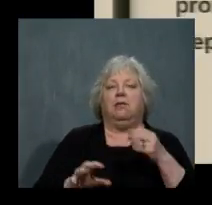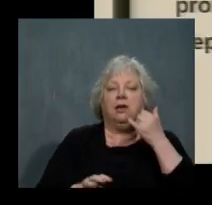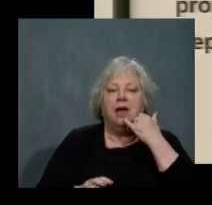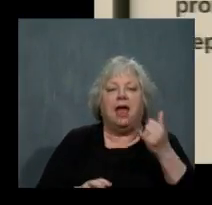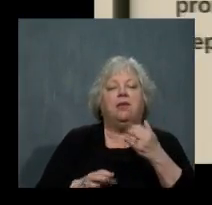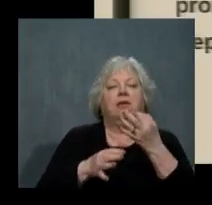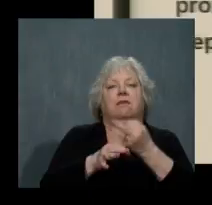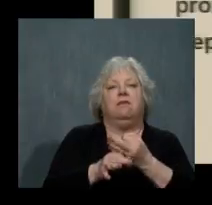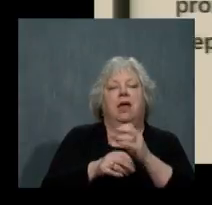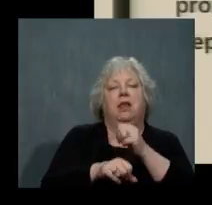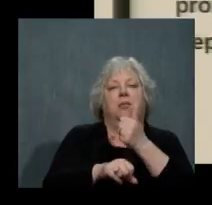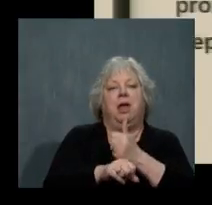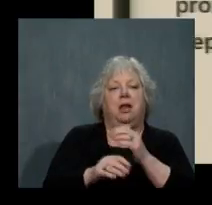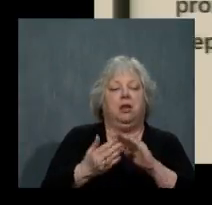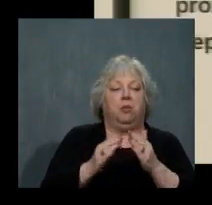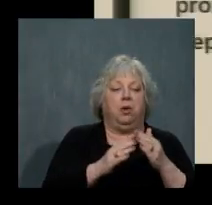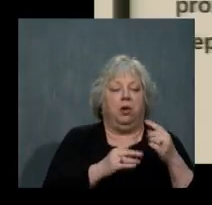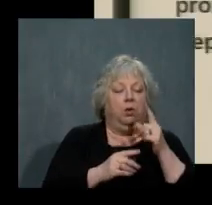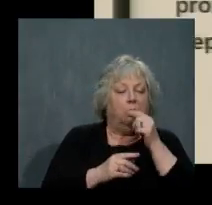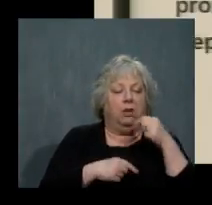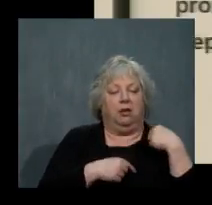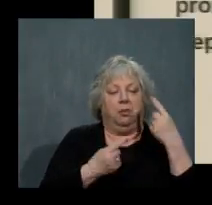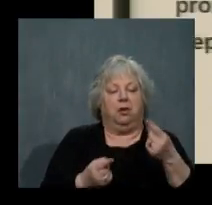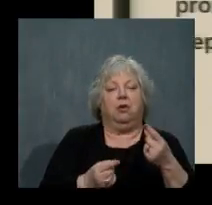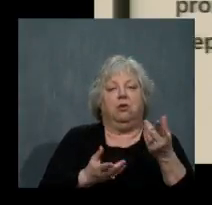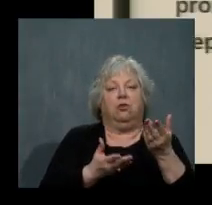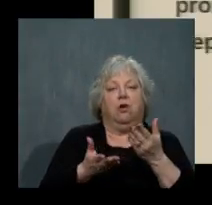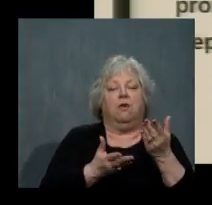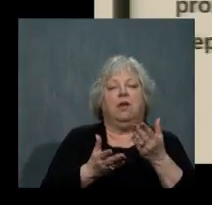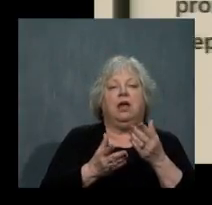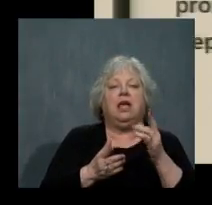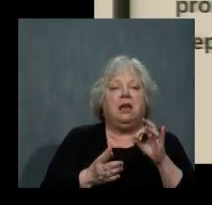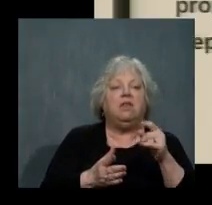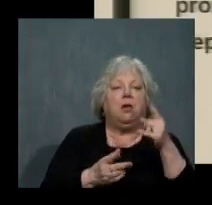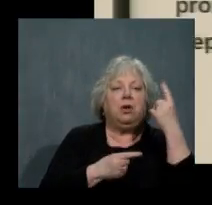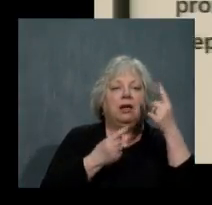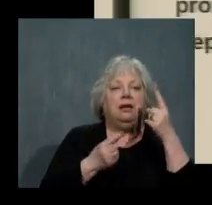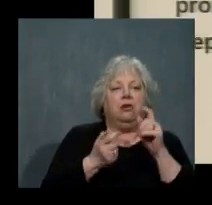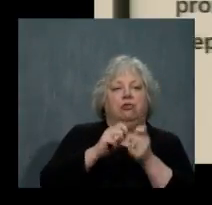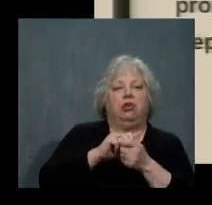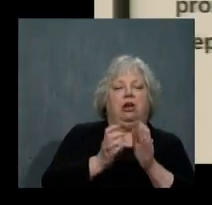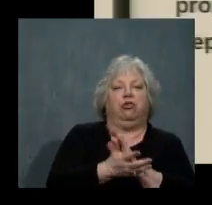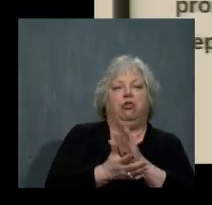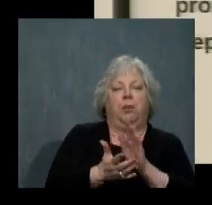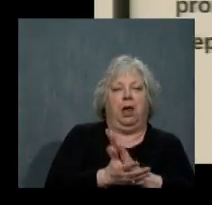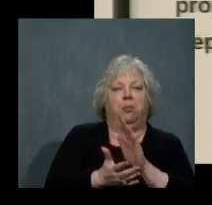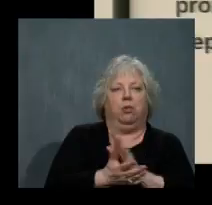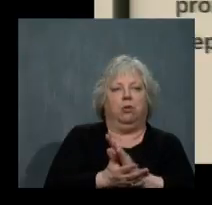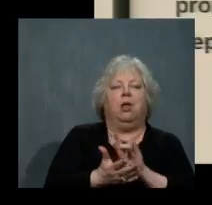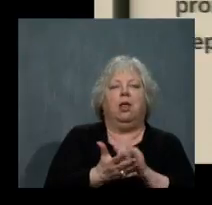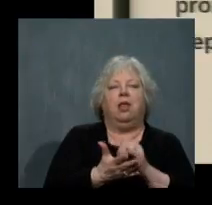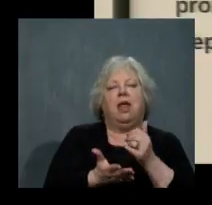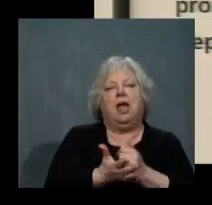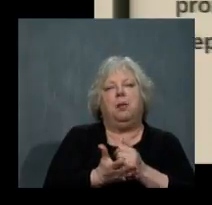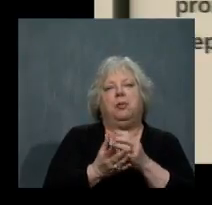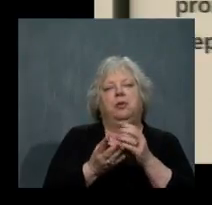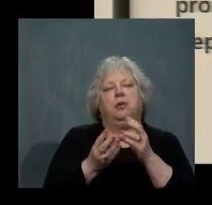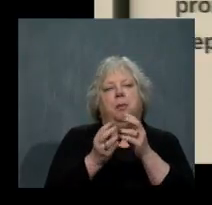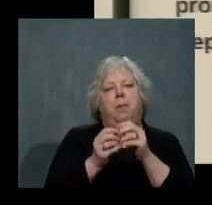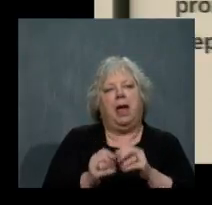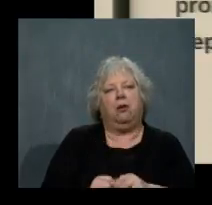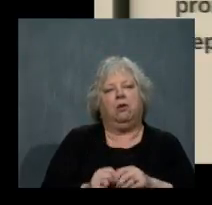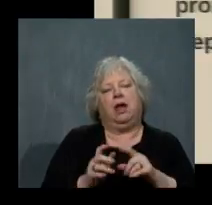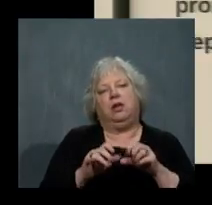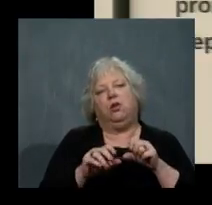the faith-based community who's been serving at Under His Throne Ministries if they would consider going to paper products. That helps biodegrade. It gets mowed